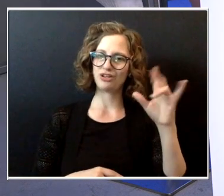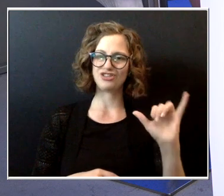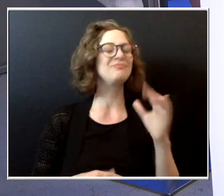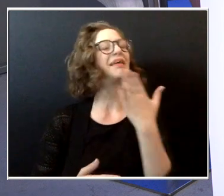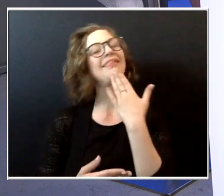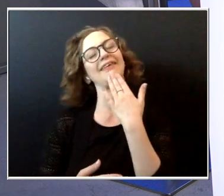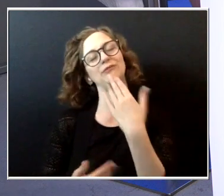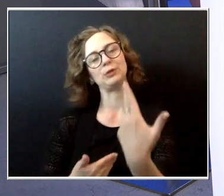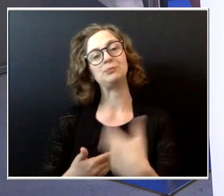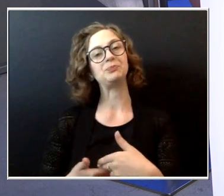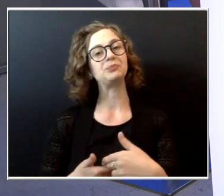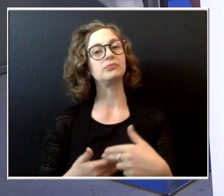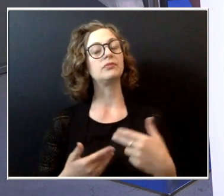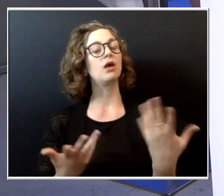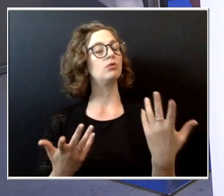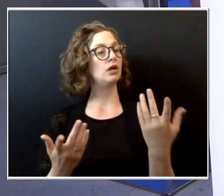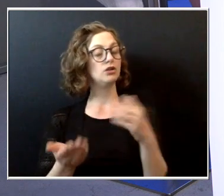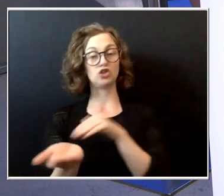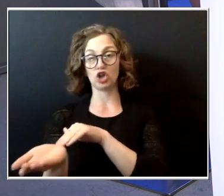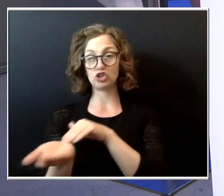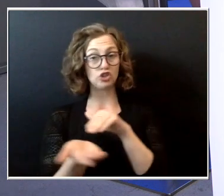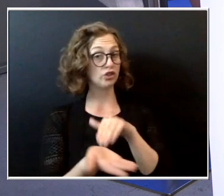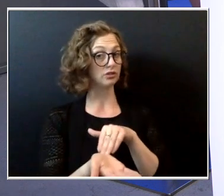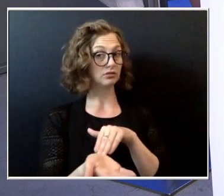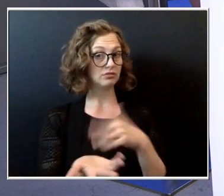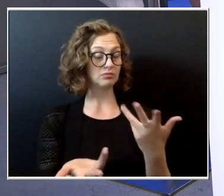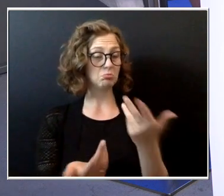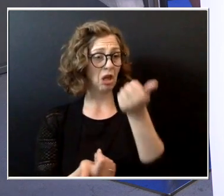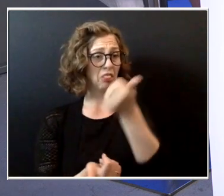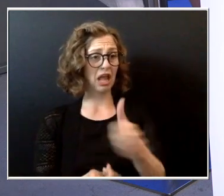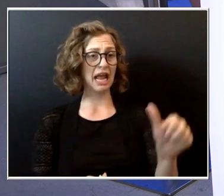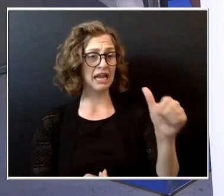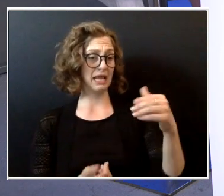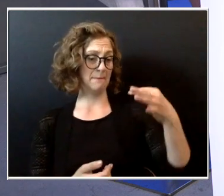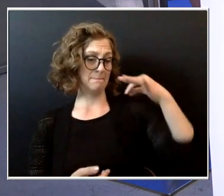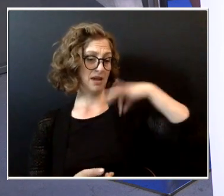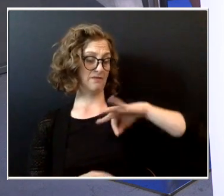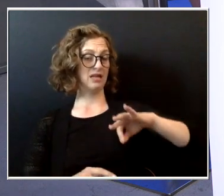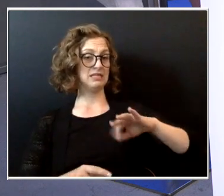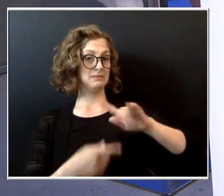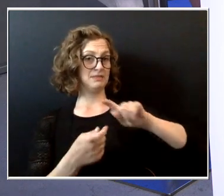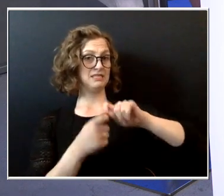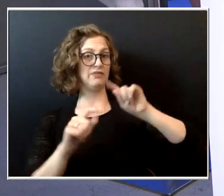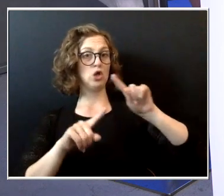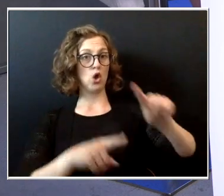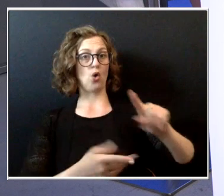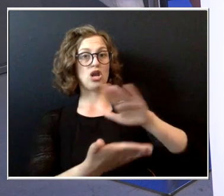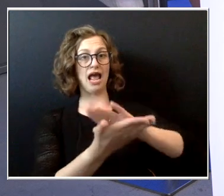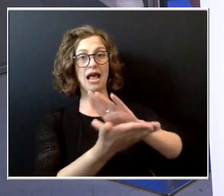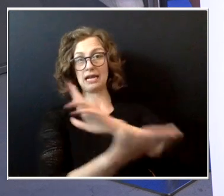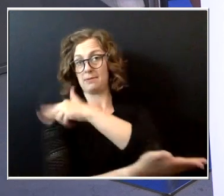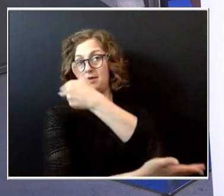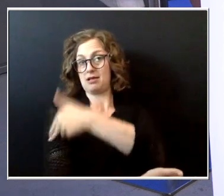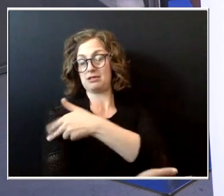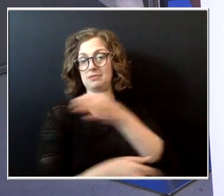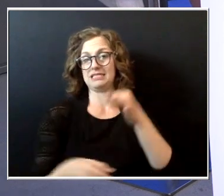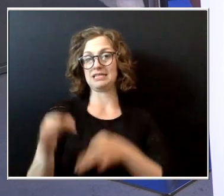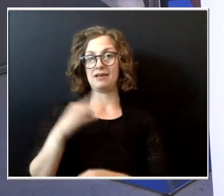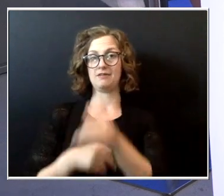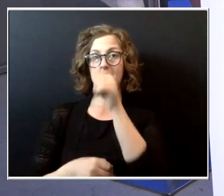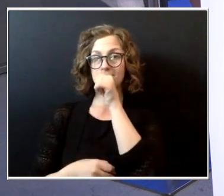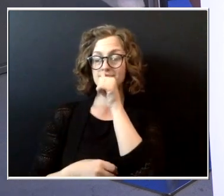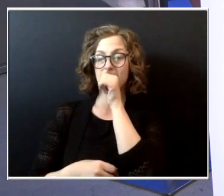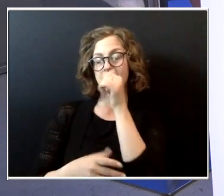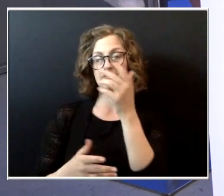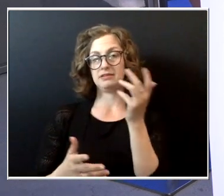this device done at an academic institution versus a private audiology clinic? I mean, I always say these brand new therapies should be an academic institution so you get the full